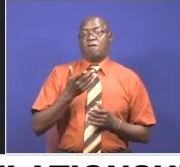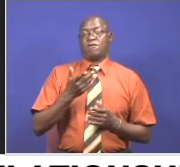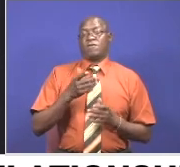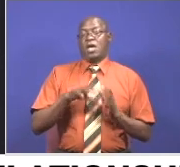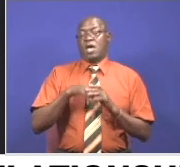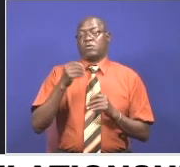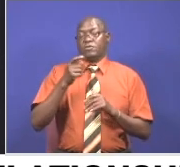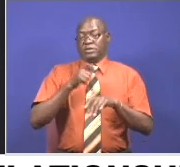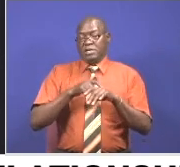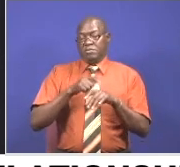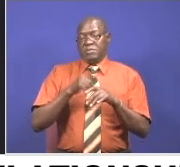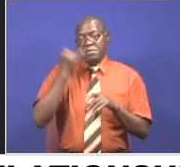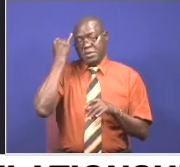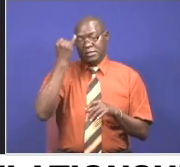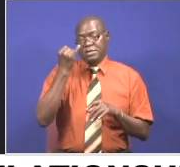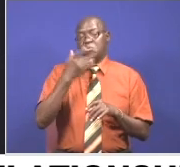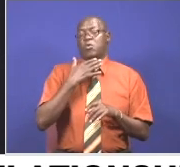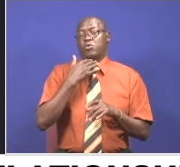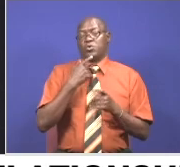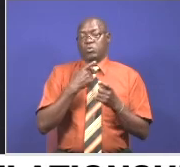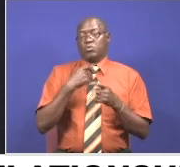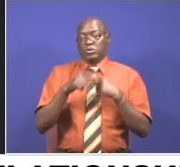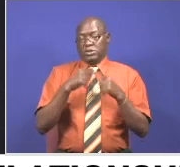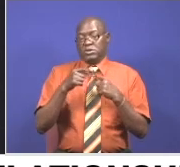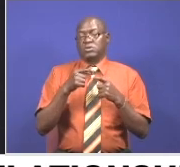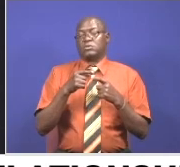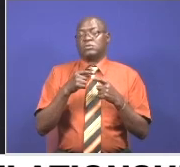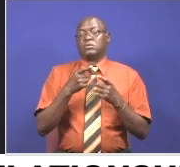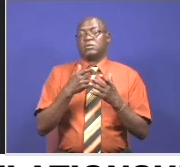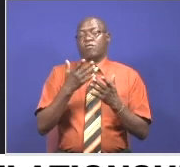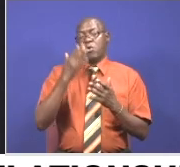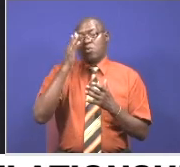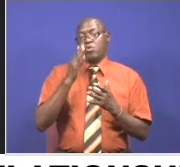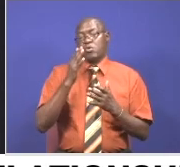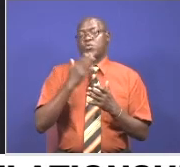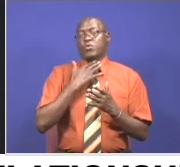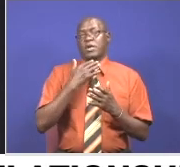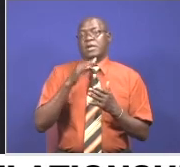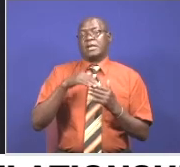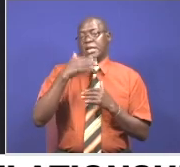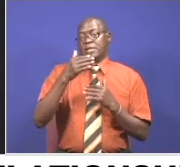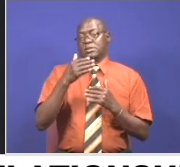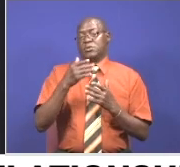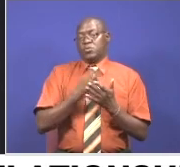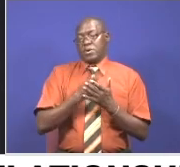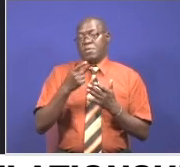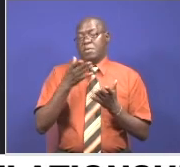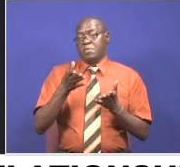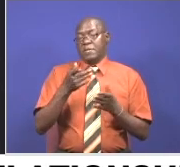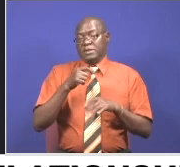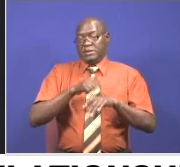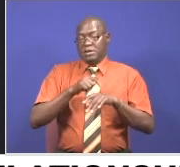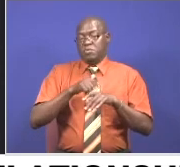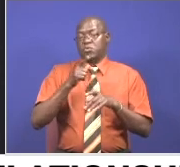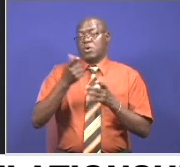want to continue this conversation, God willing, next week, Eva, you will be available. Maybe this time you can come